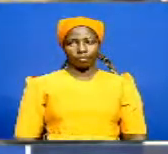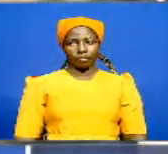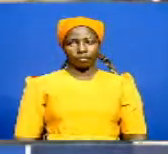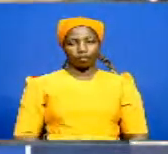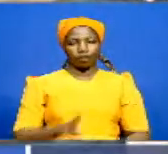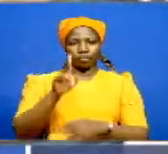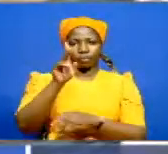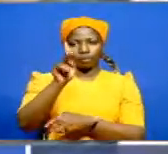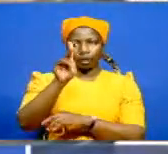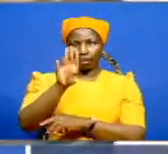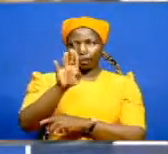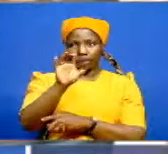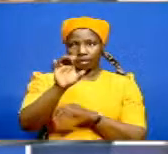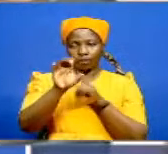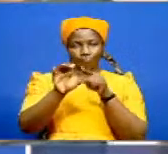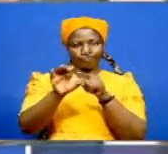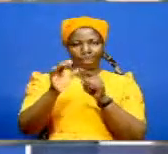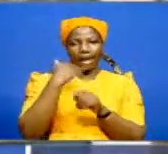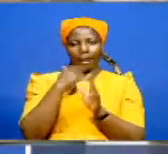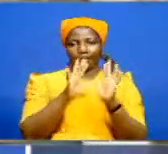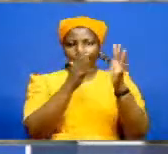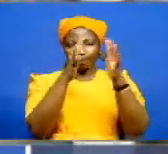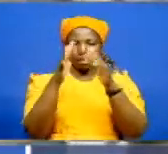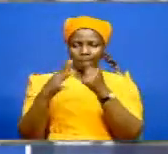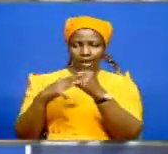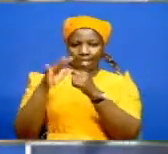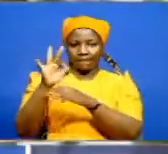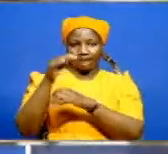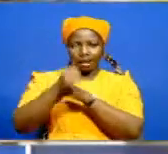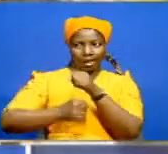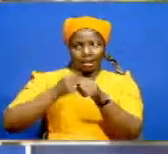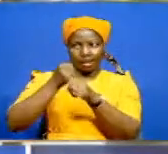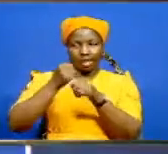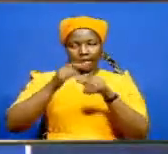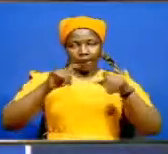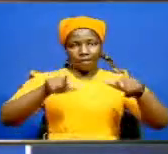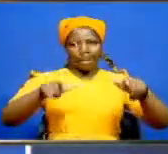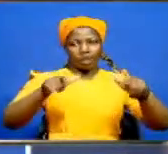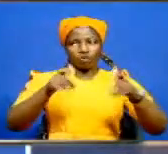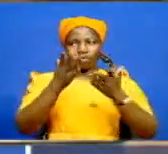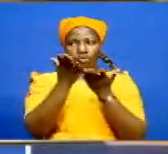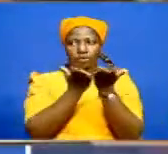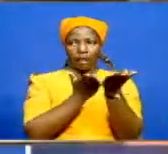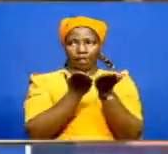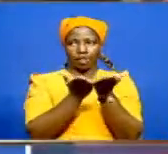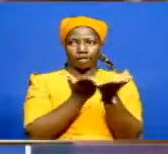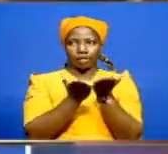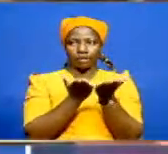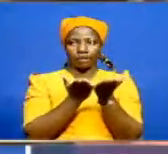The Kenya Broadcasting Corporation has celebrated 93 years of radio service.